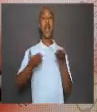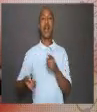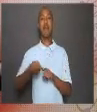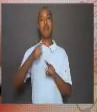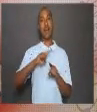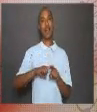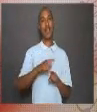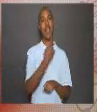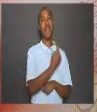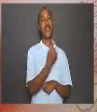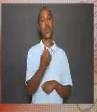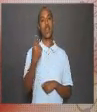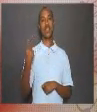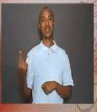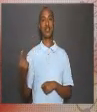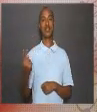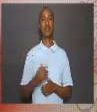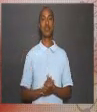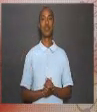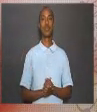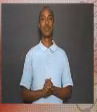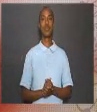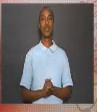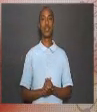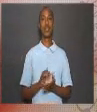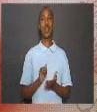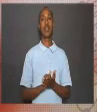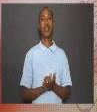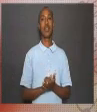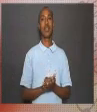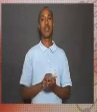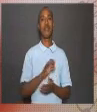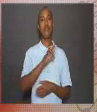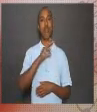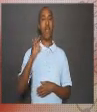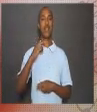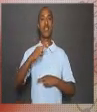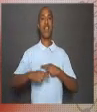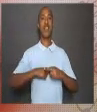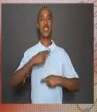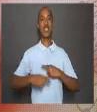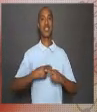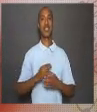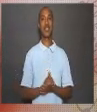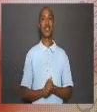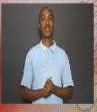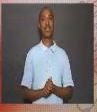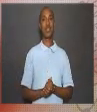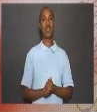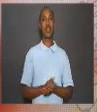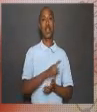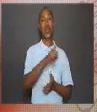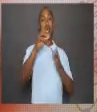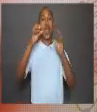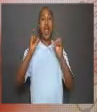Welcome back, everyone. That was quite a reaction. Were